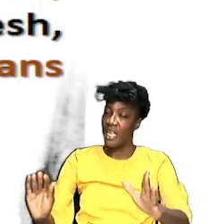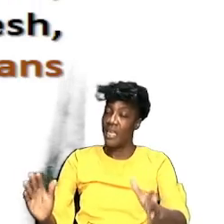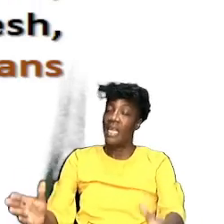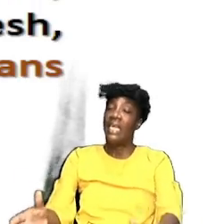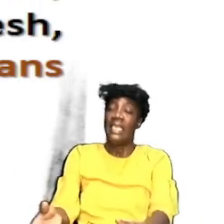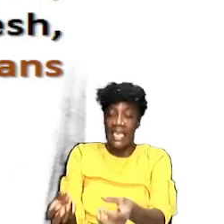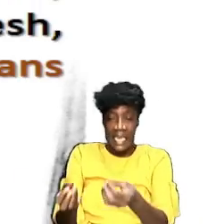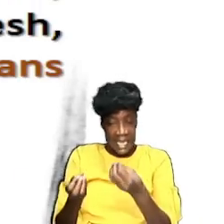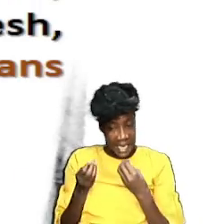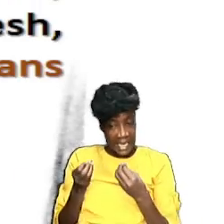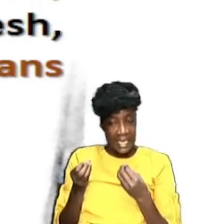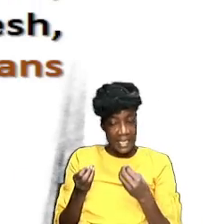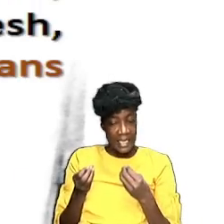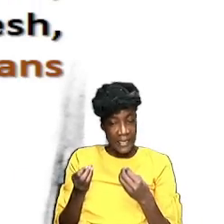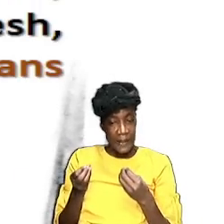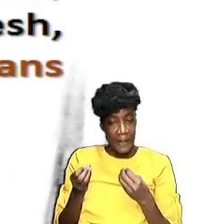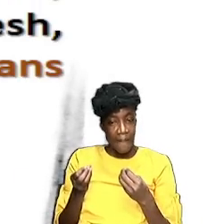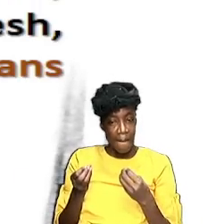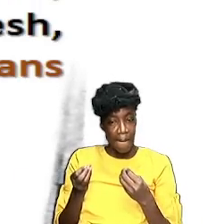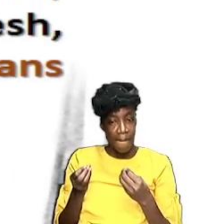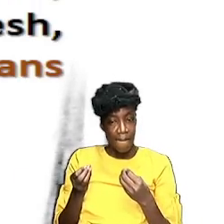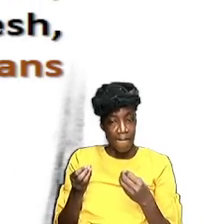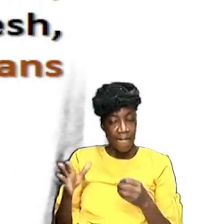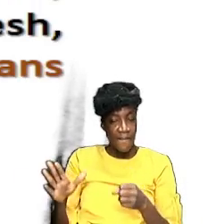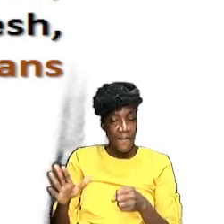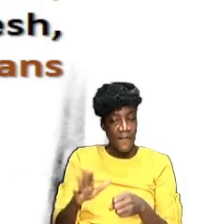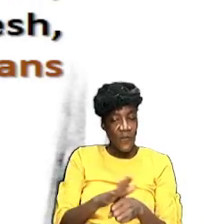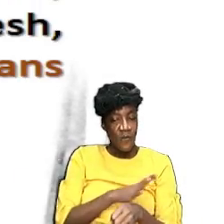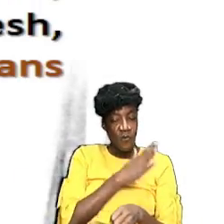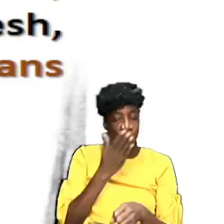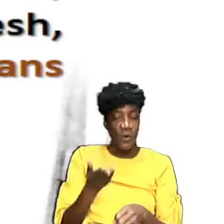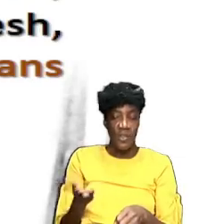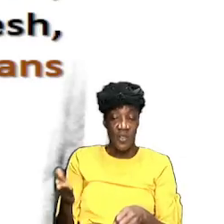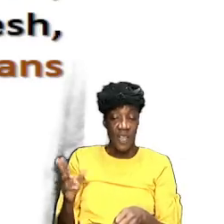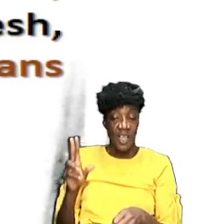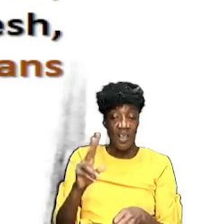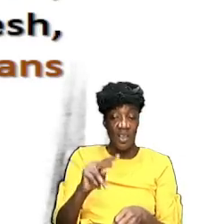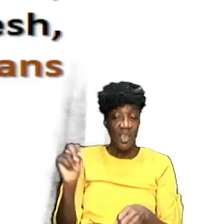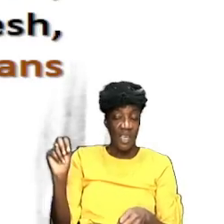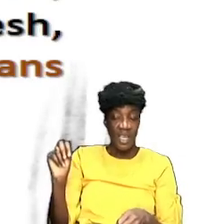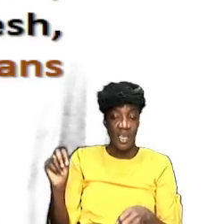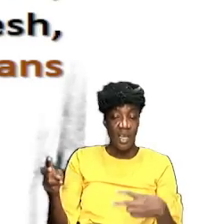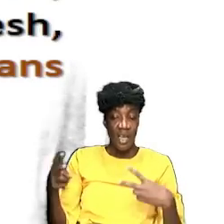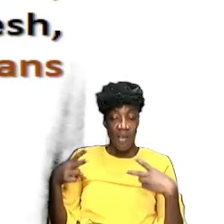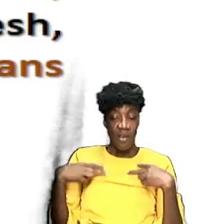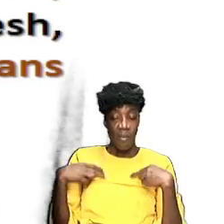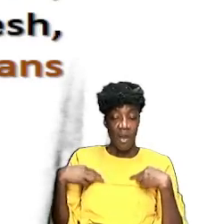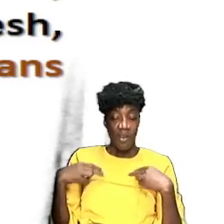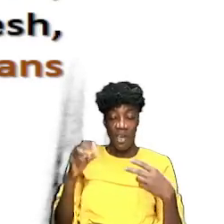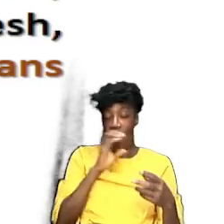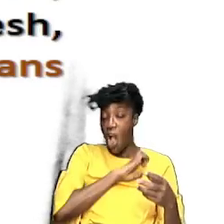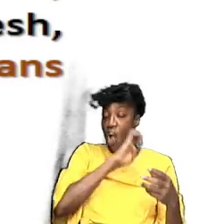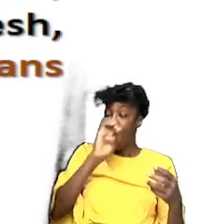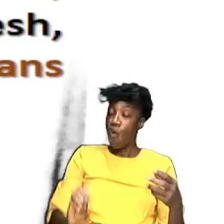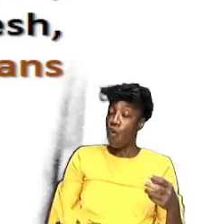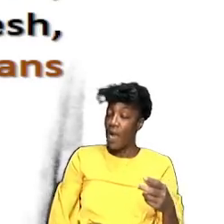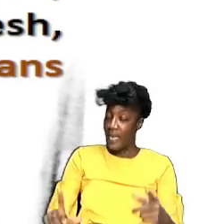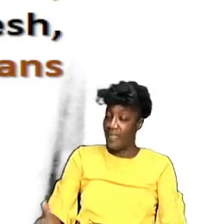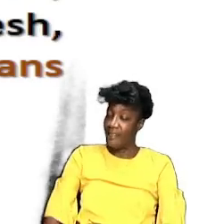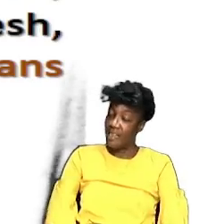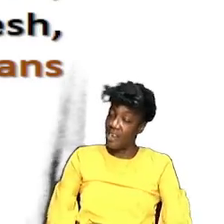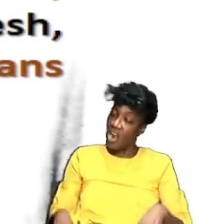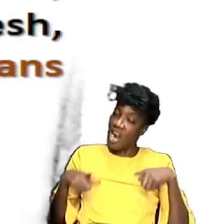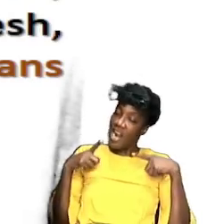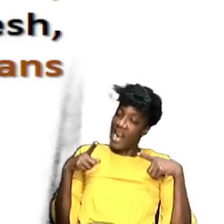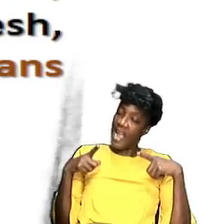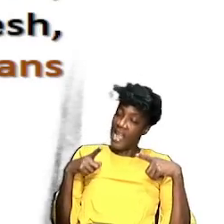full, the full thing that we need, amen, from having on Christ in our life, for us to be in Christ, for us to